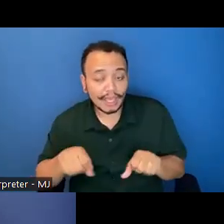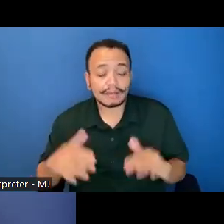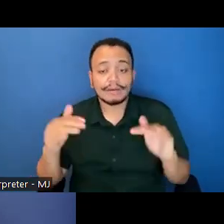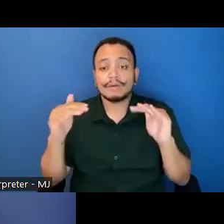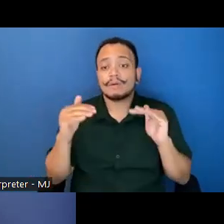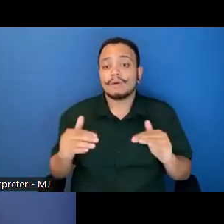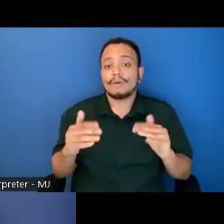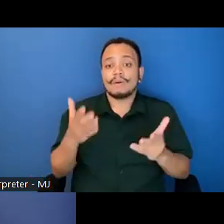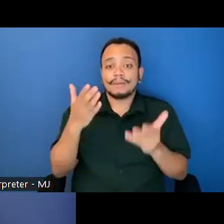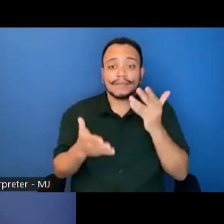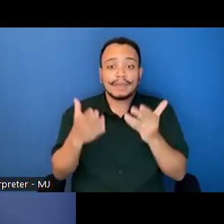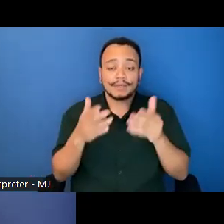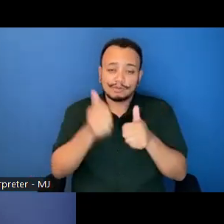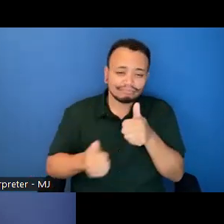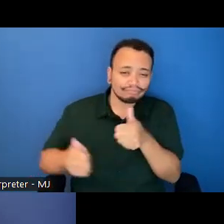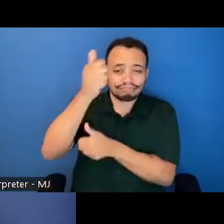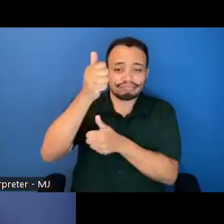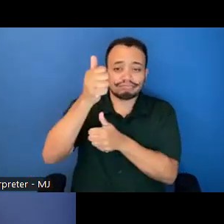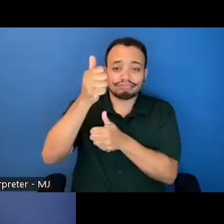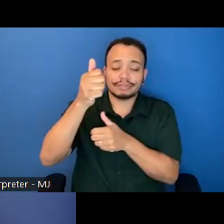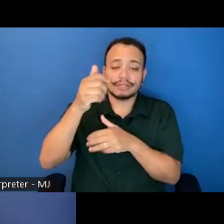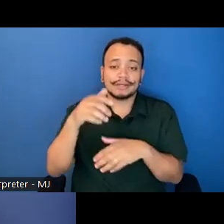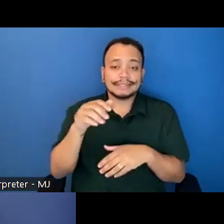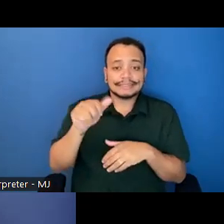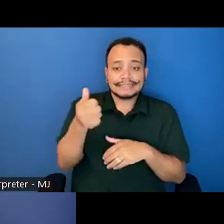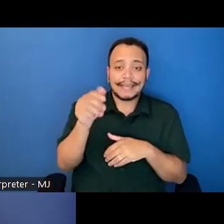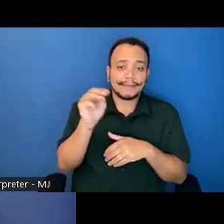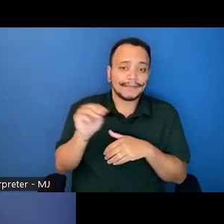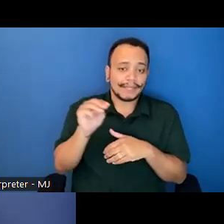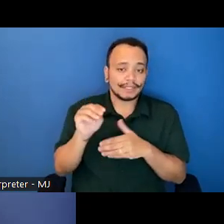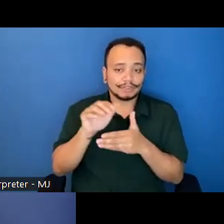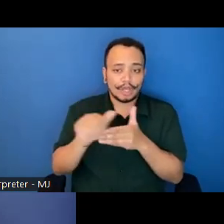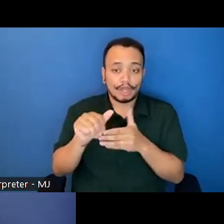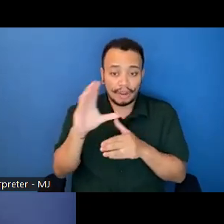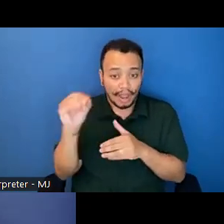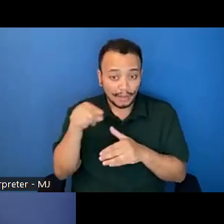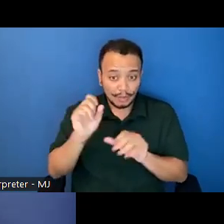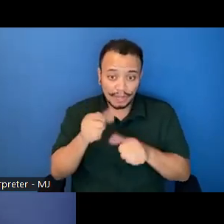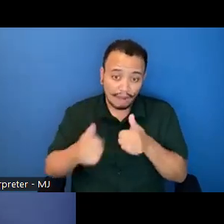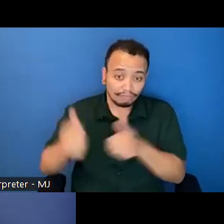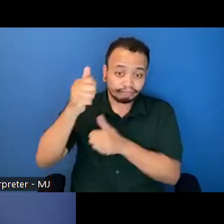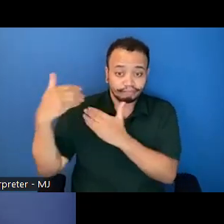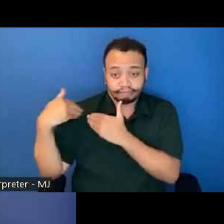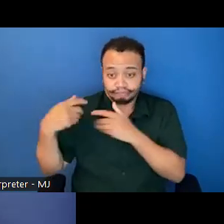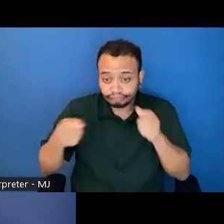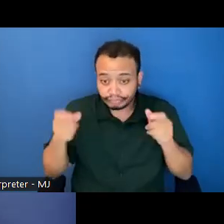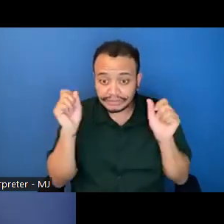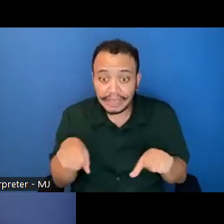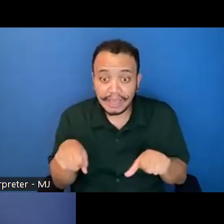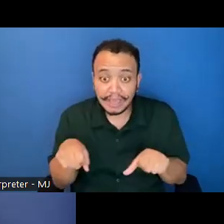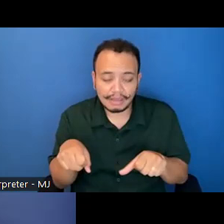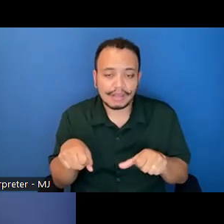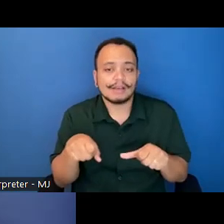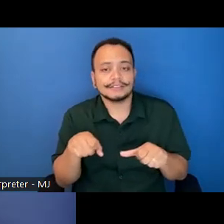million company, for example. So when you finish answering all the questions, it ends up giving you